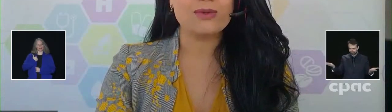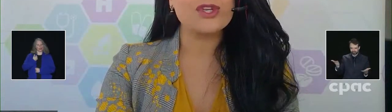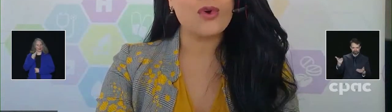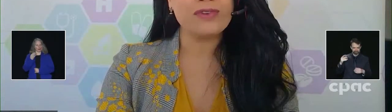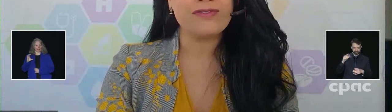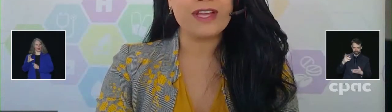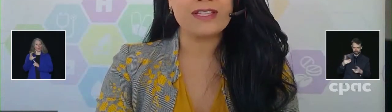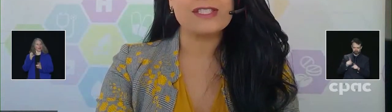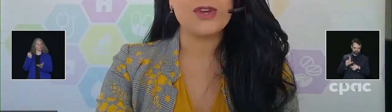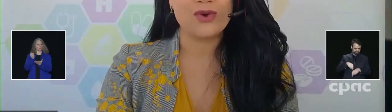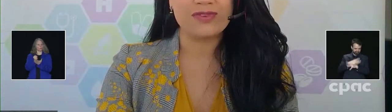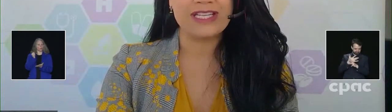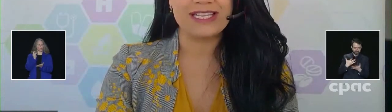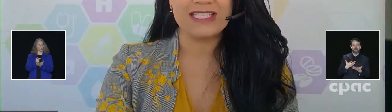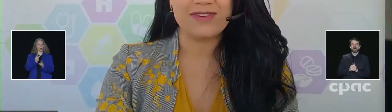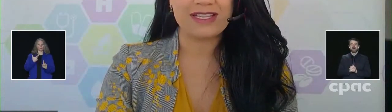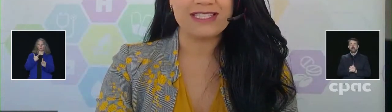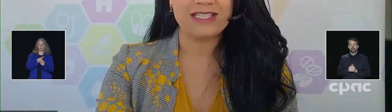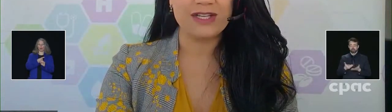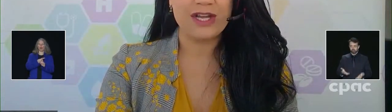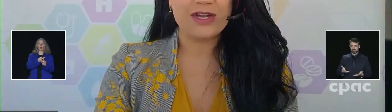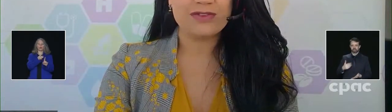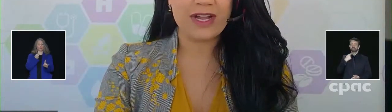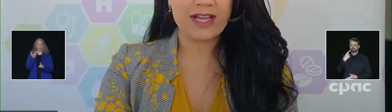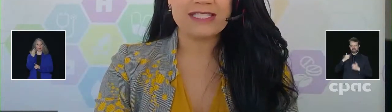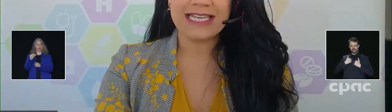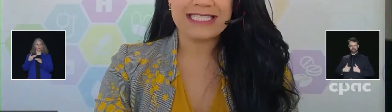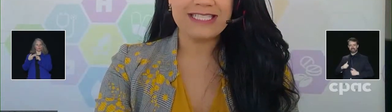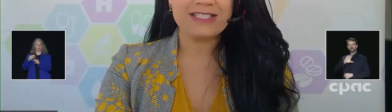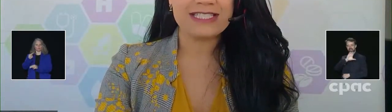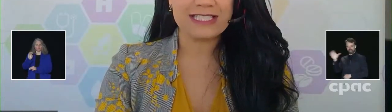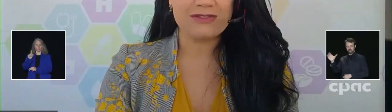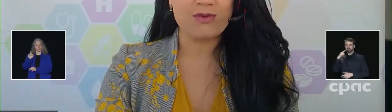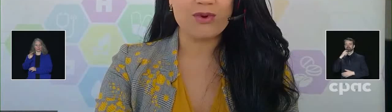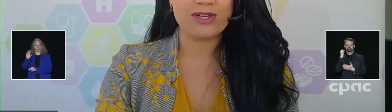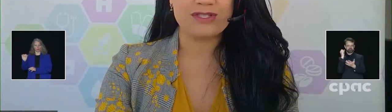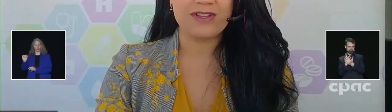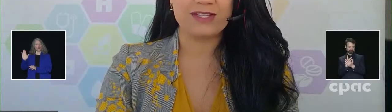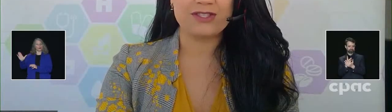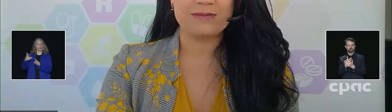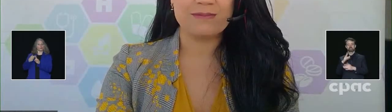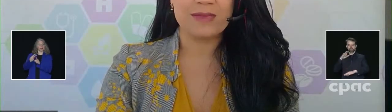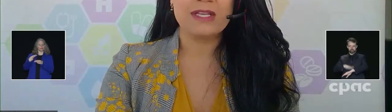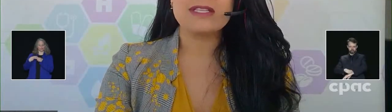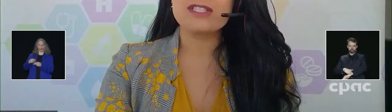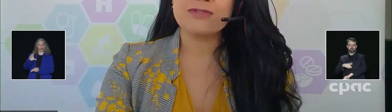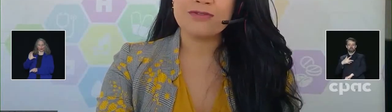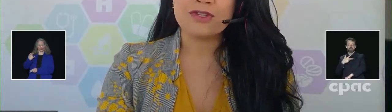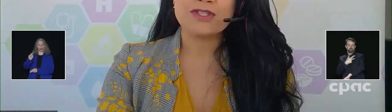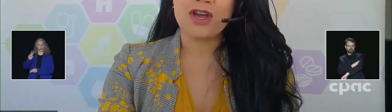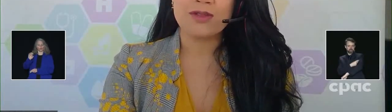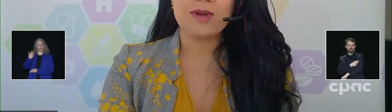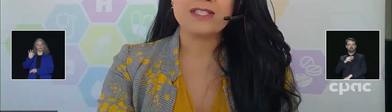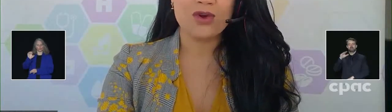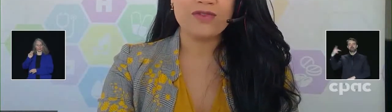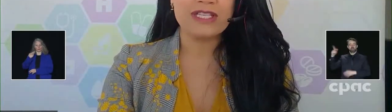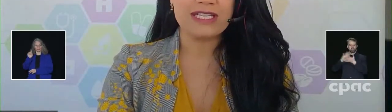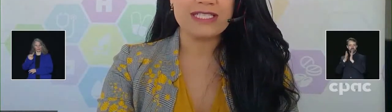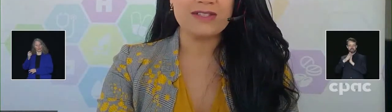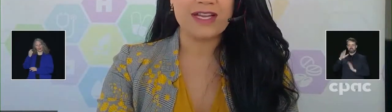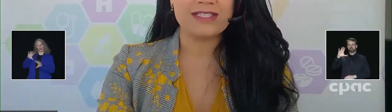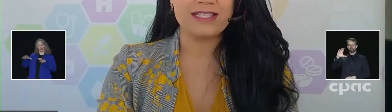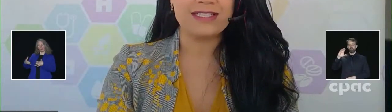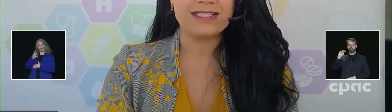Medicago's COVID-19 vaccine for adults 18 to 64 years of age. This is the first authorized